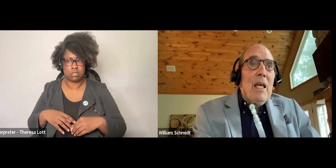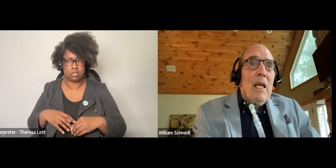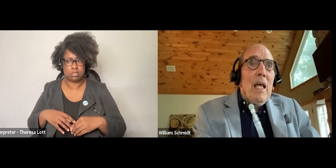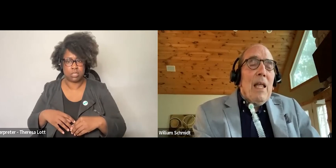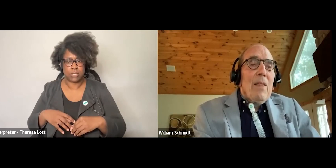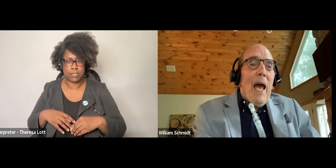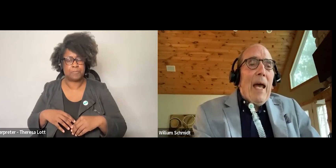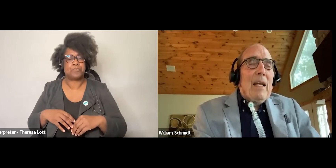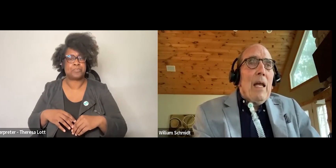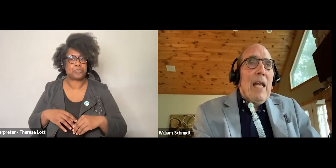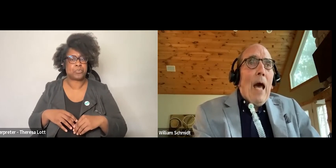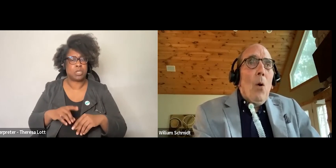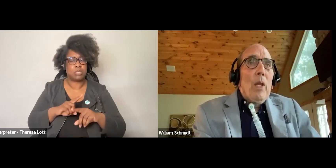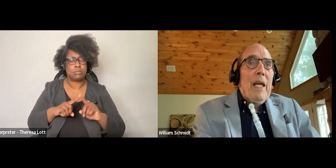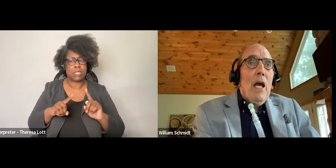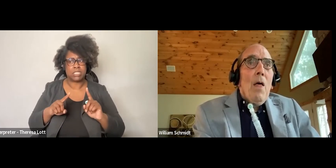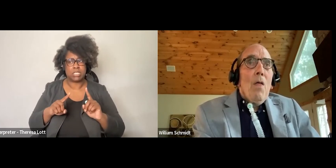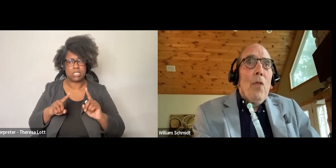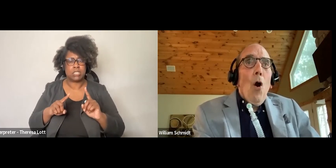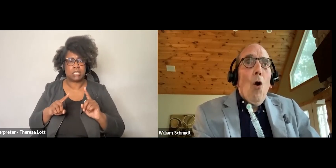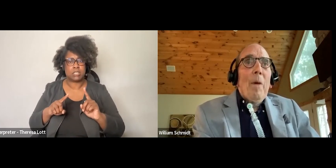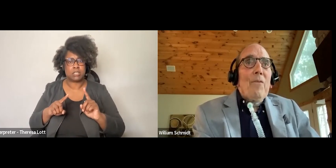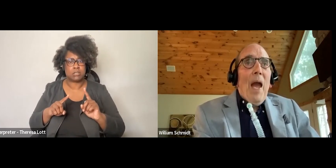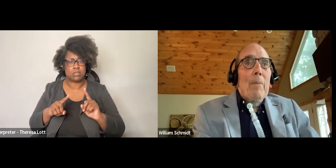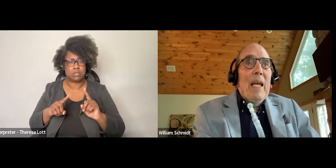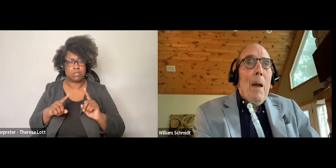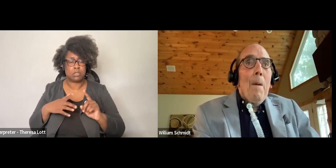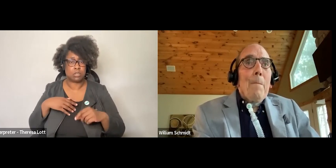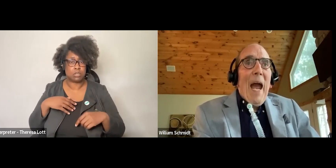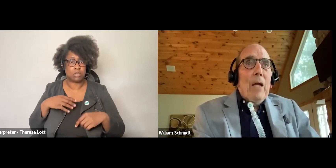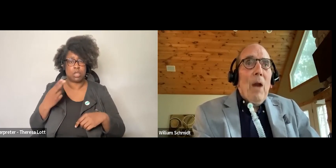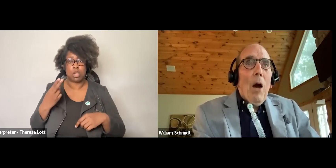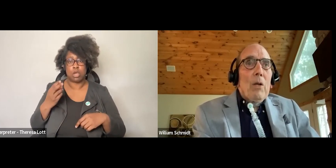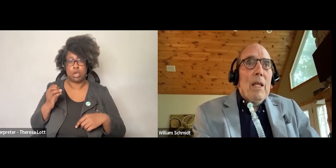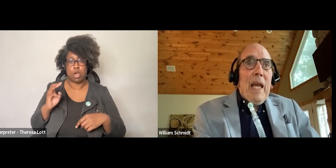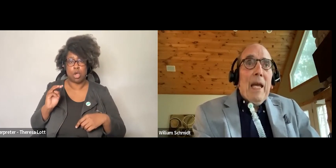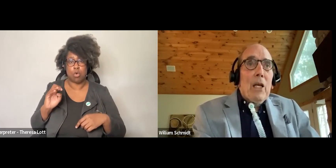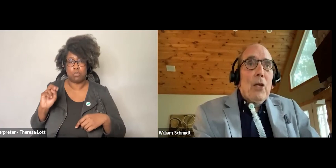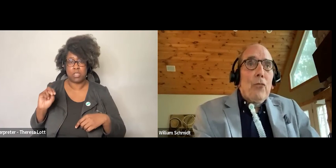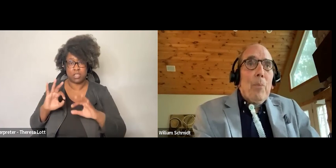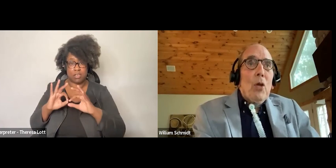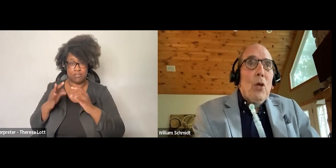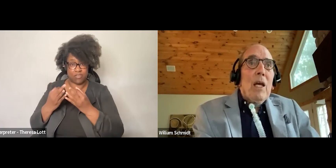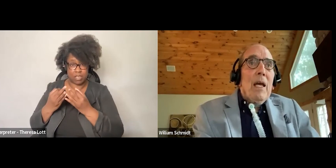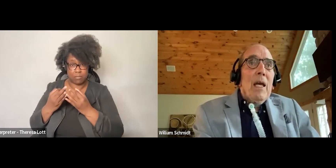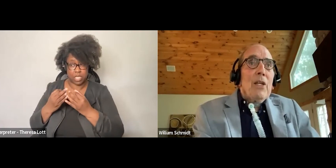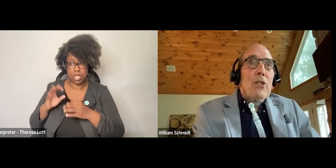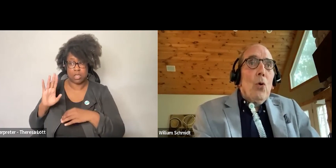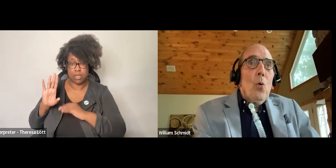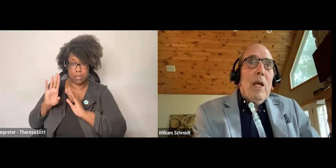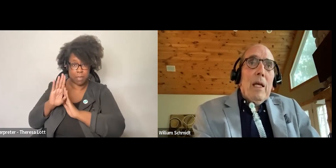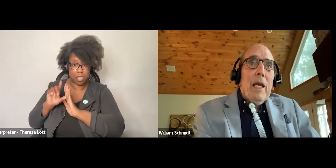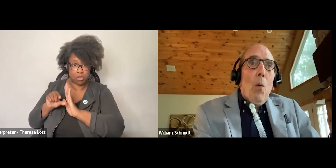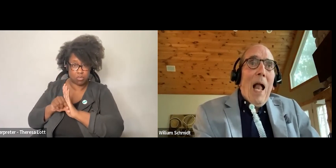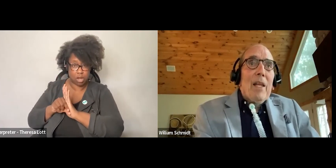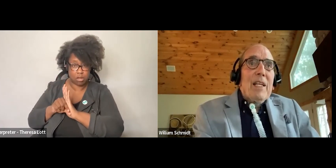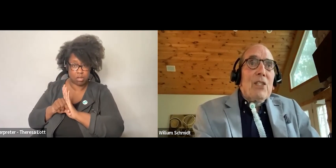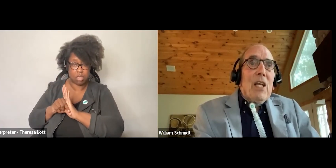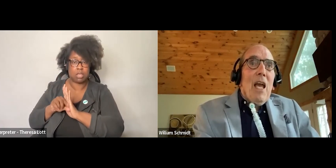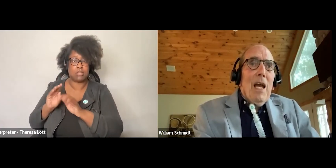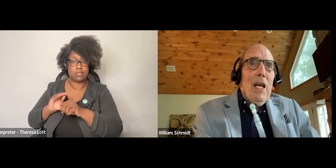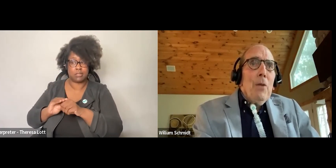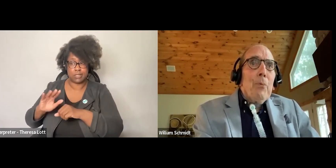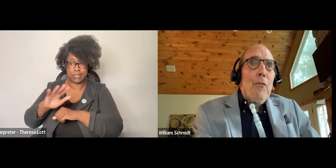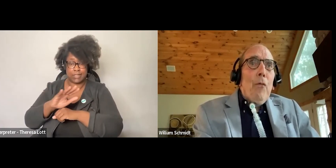recognizes that not only the home and family background can contribute to